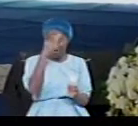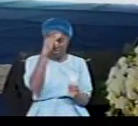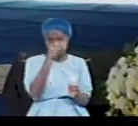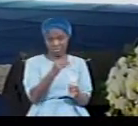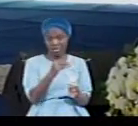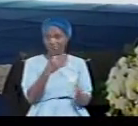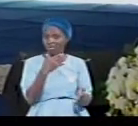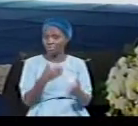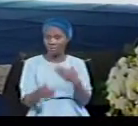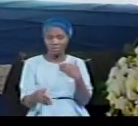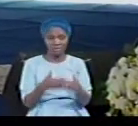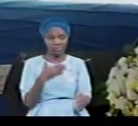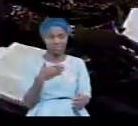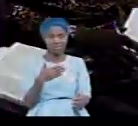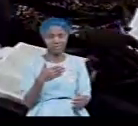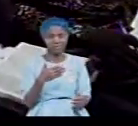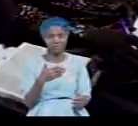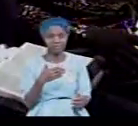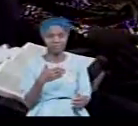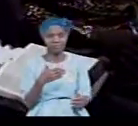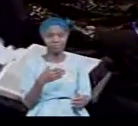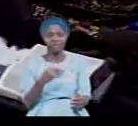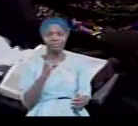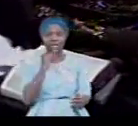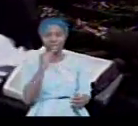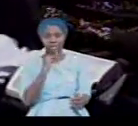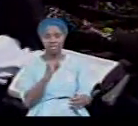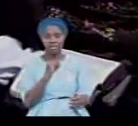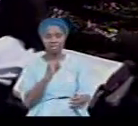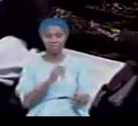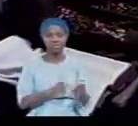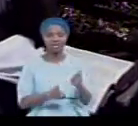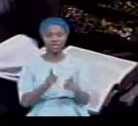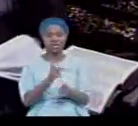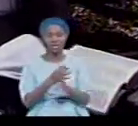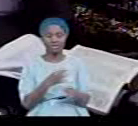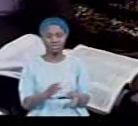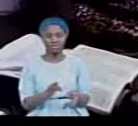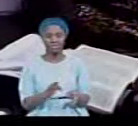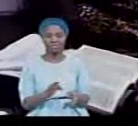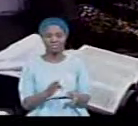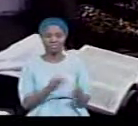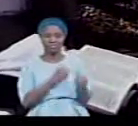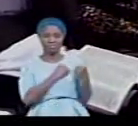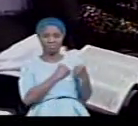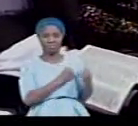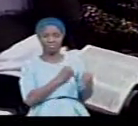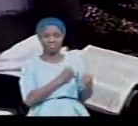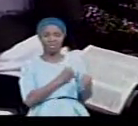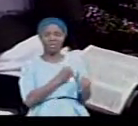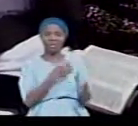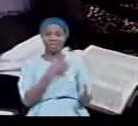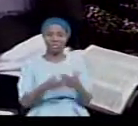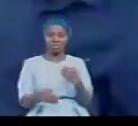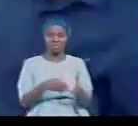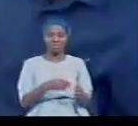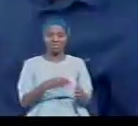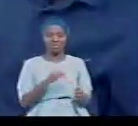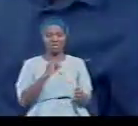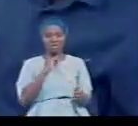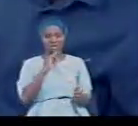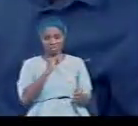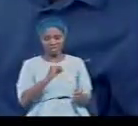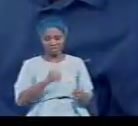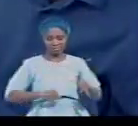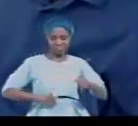whatever is kind of bold face, whatever is bragging,